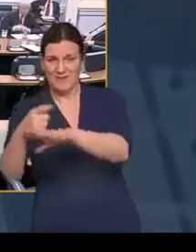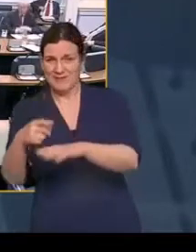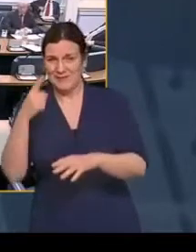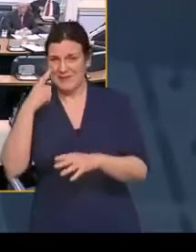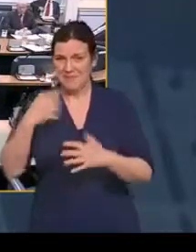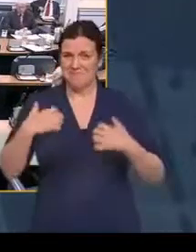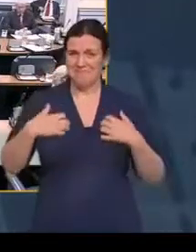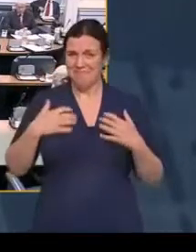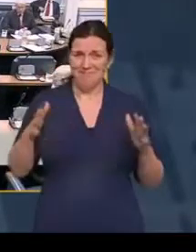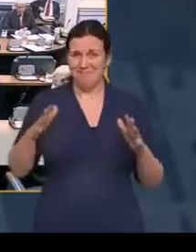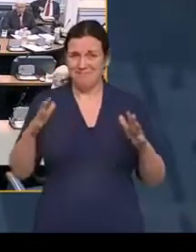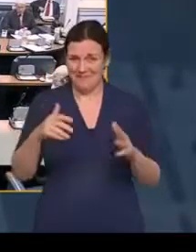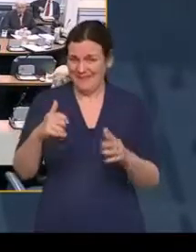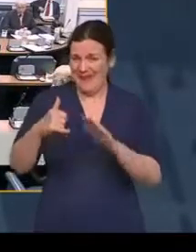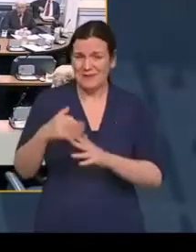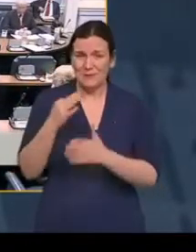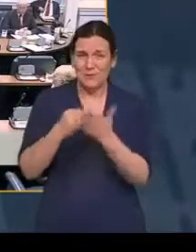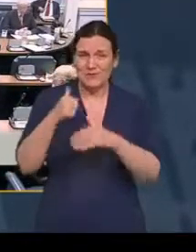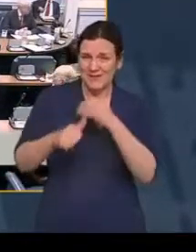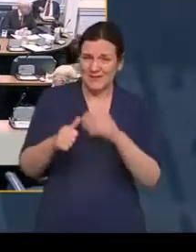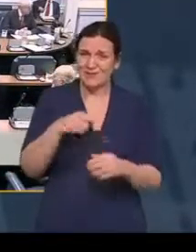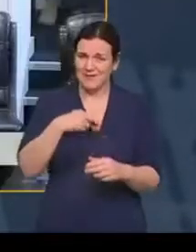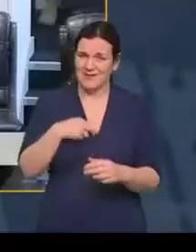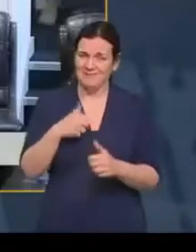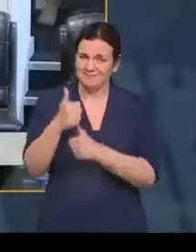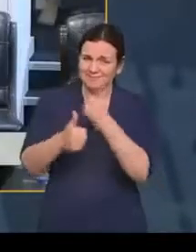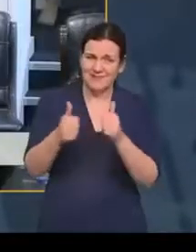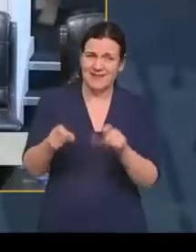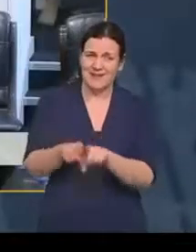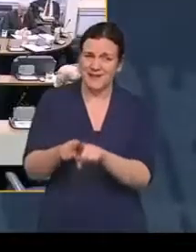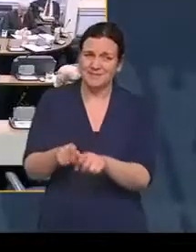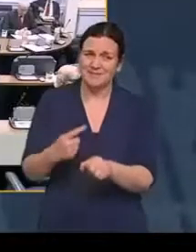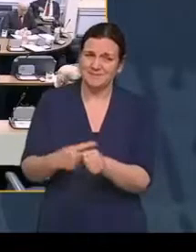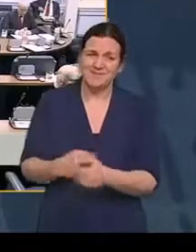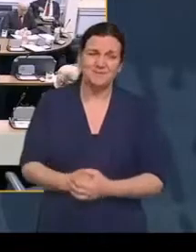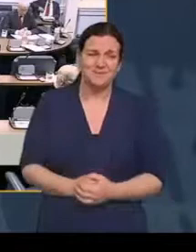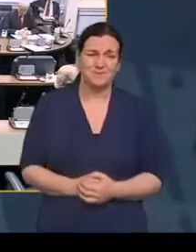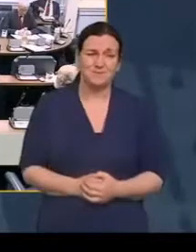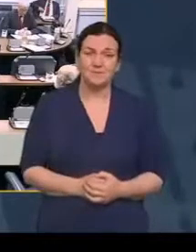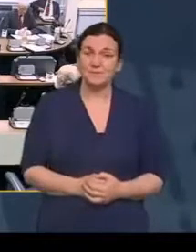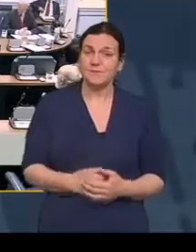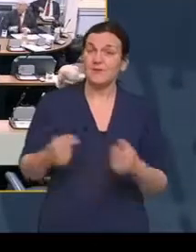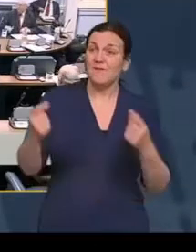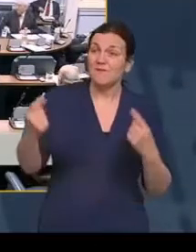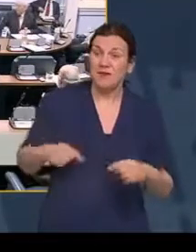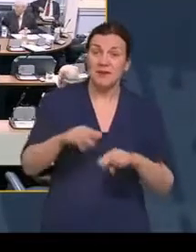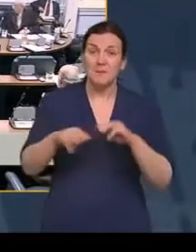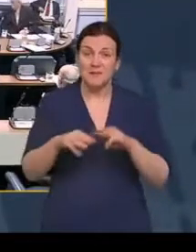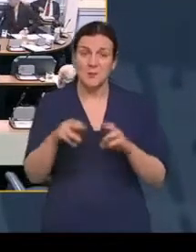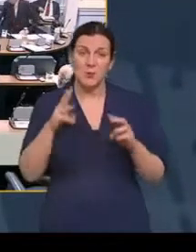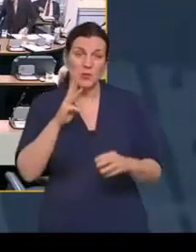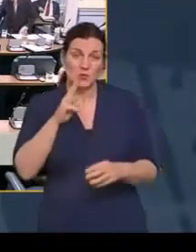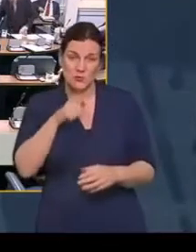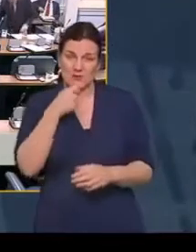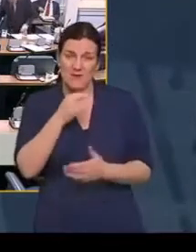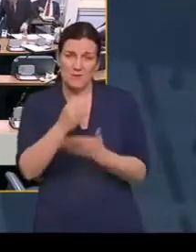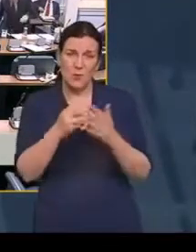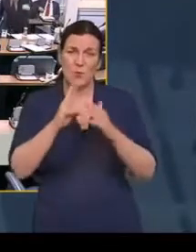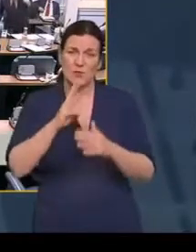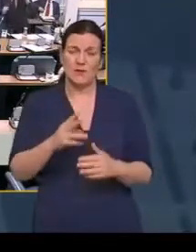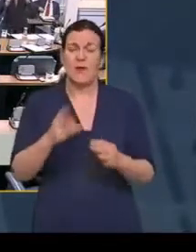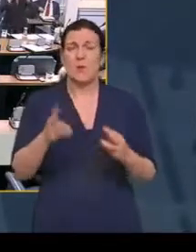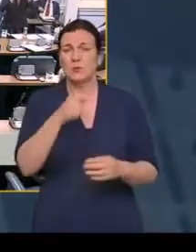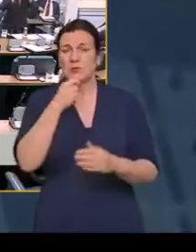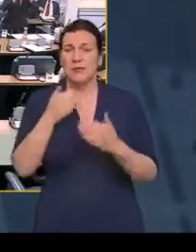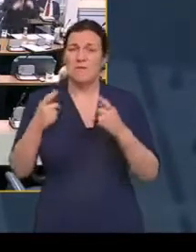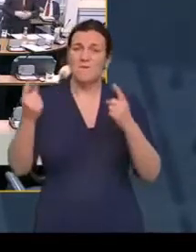we have seen, have been so excited for the last number of days. So congratulations again, Seanad. And finally, the Minister wishes to say a few words. I just want